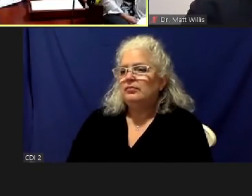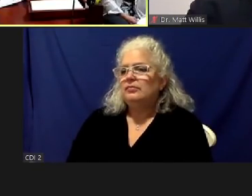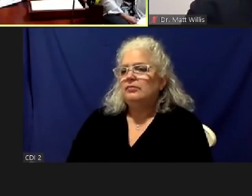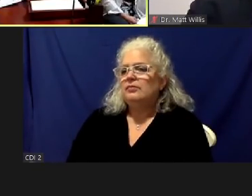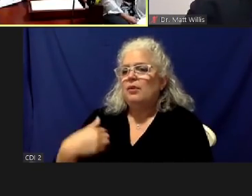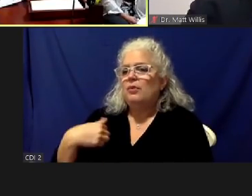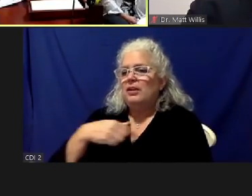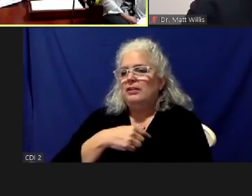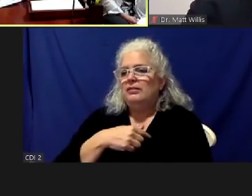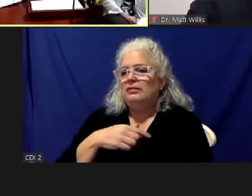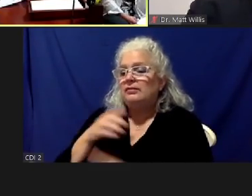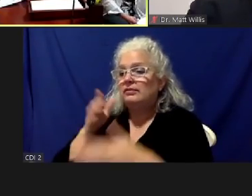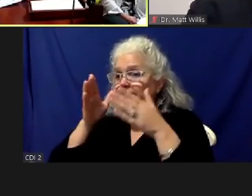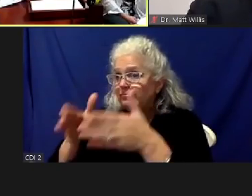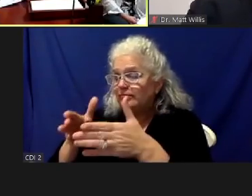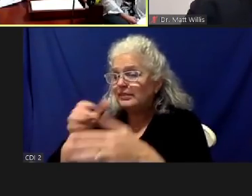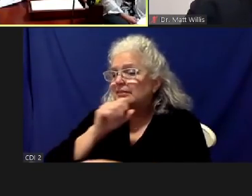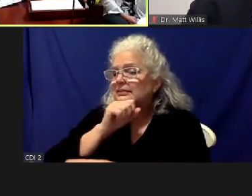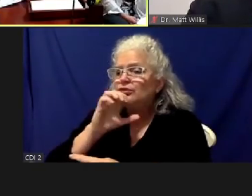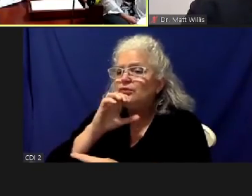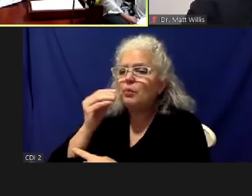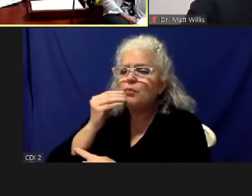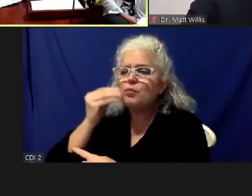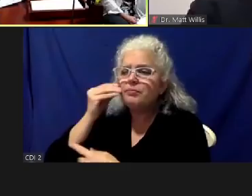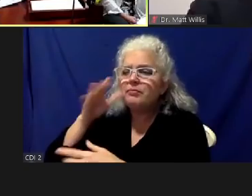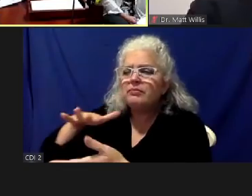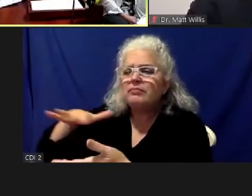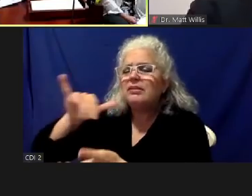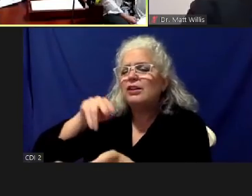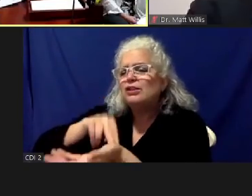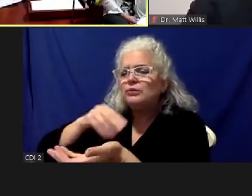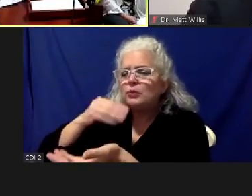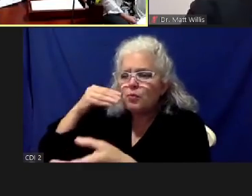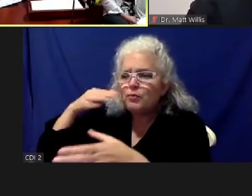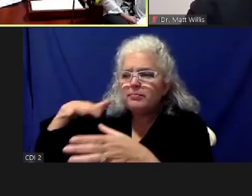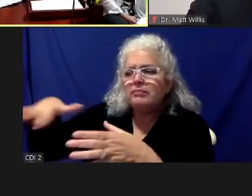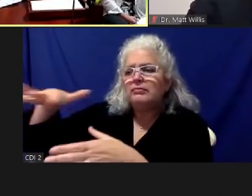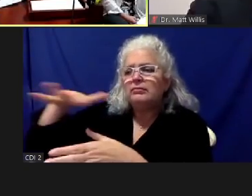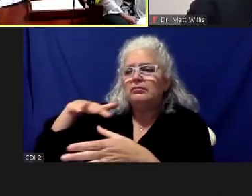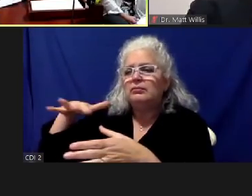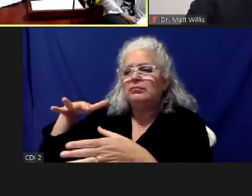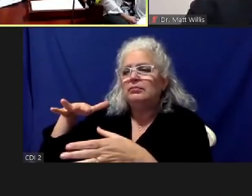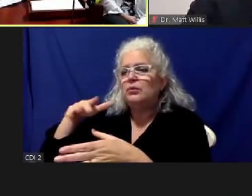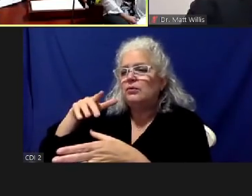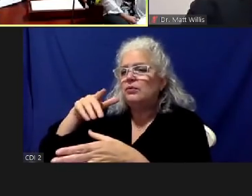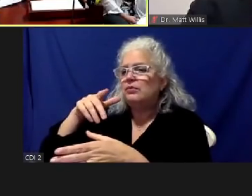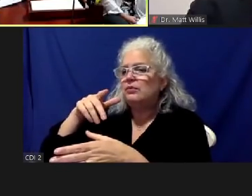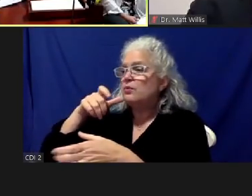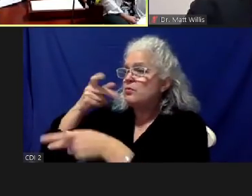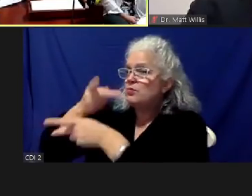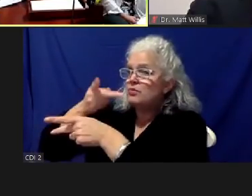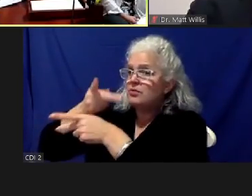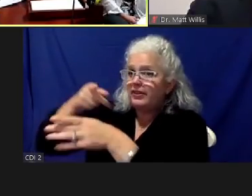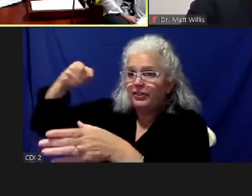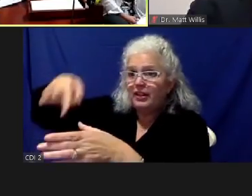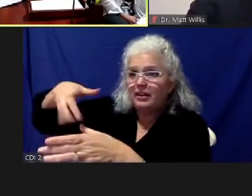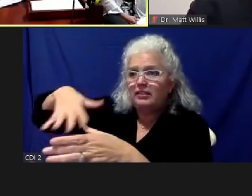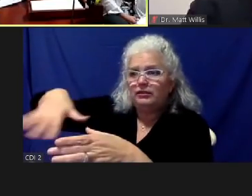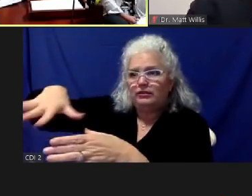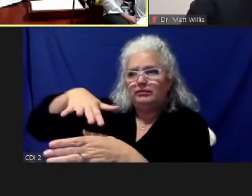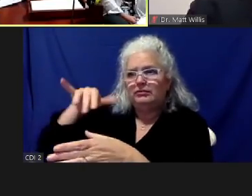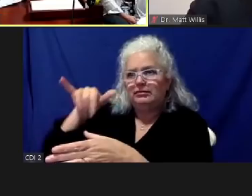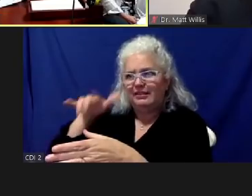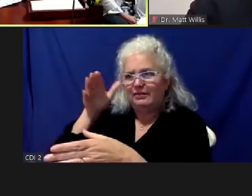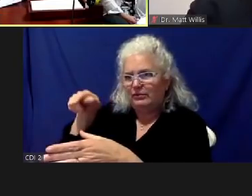for the elderly and other group living areas. So we really are very strongly making sure that both their staff and their residents